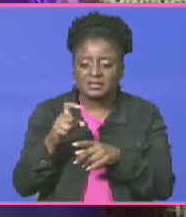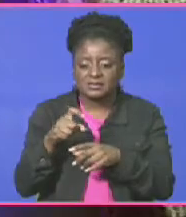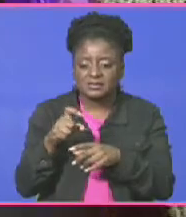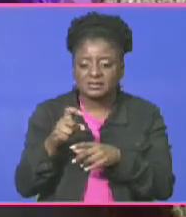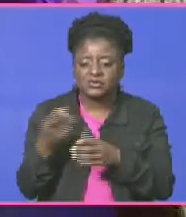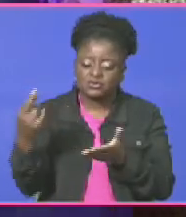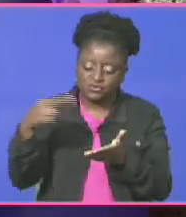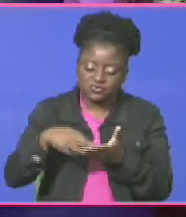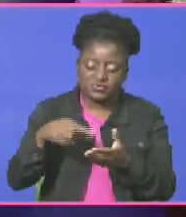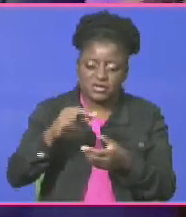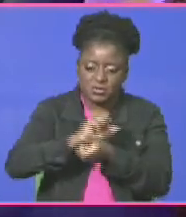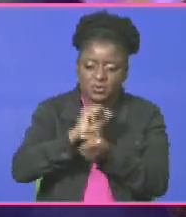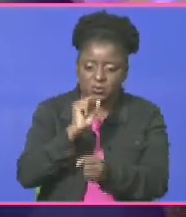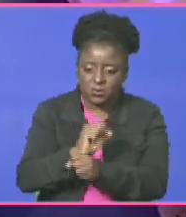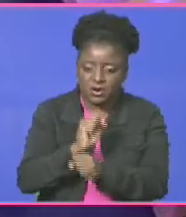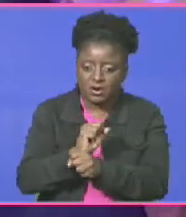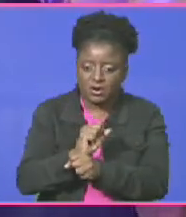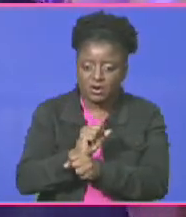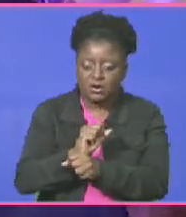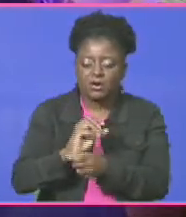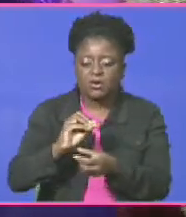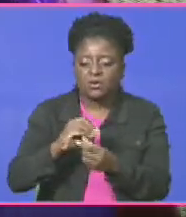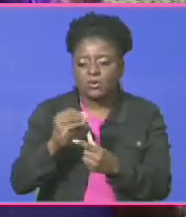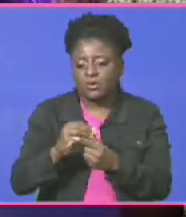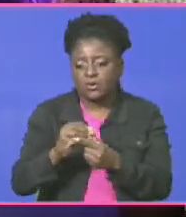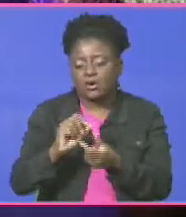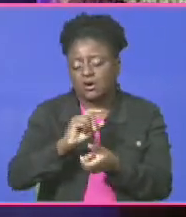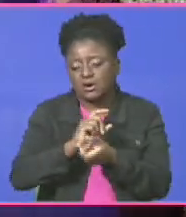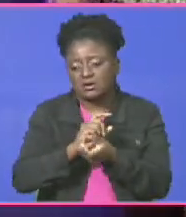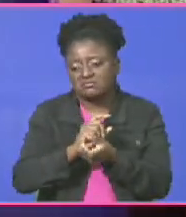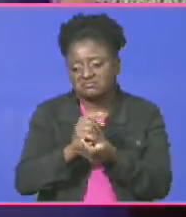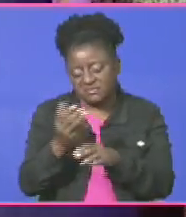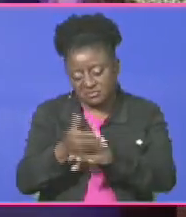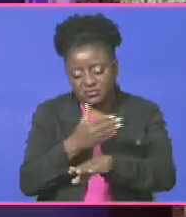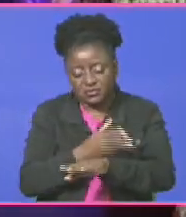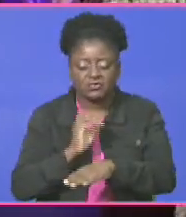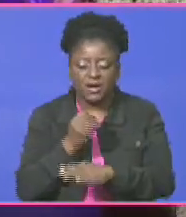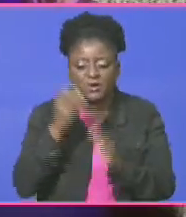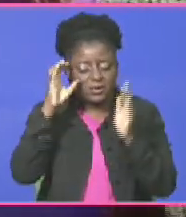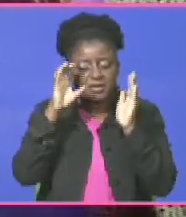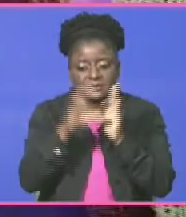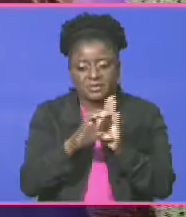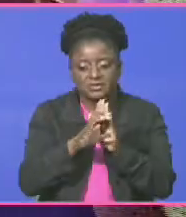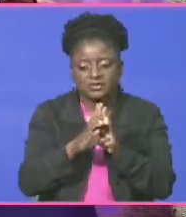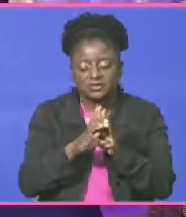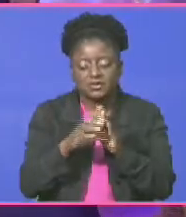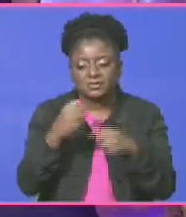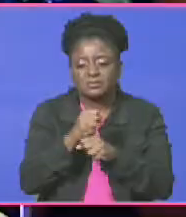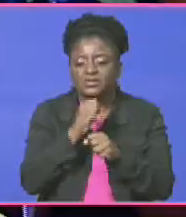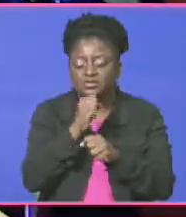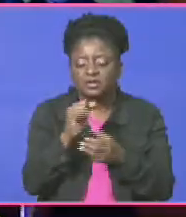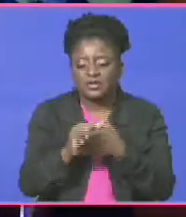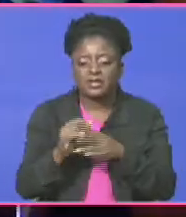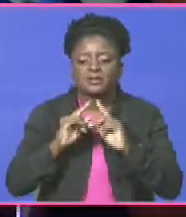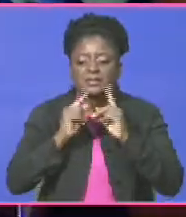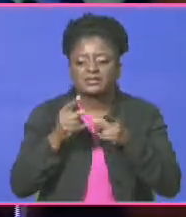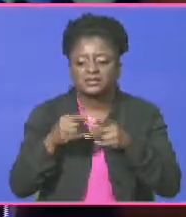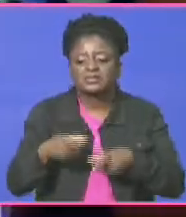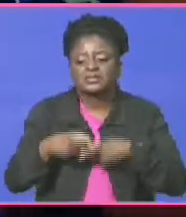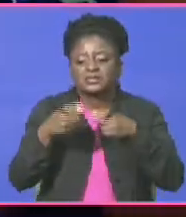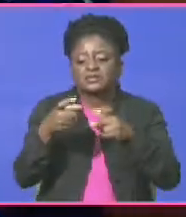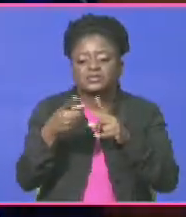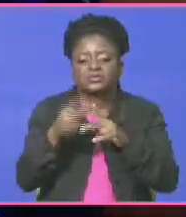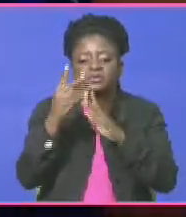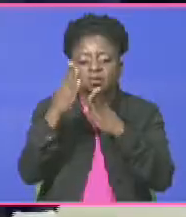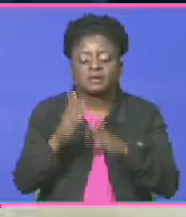and I think we need to ensure that we find the right vehicles that our message is delivered to the Bahamian people. During the next 3 days